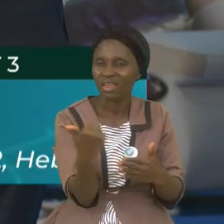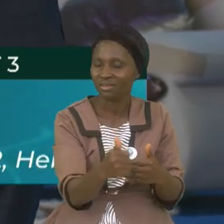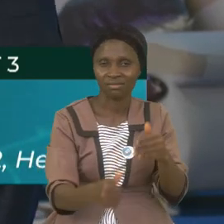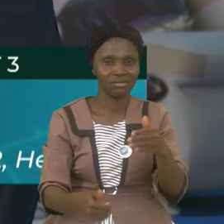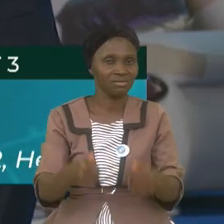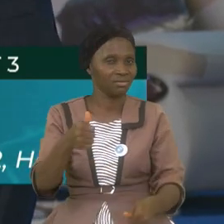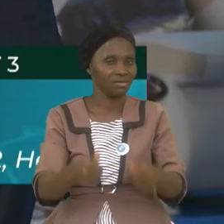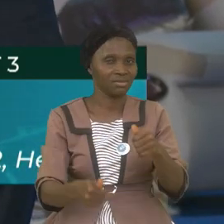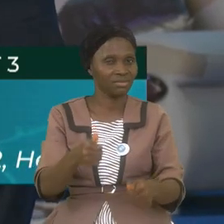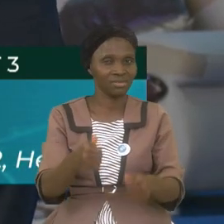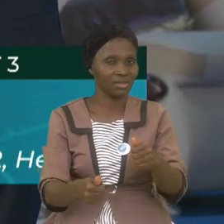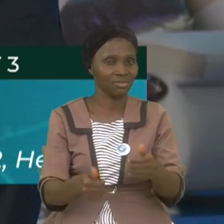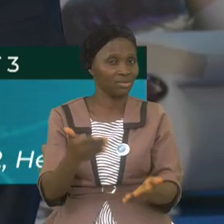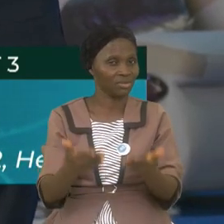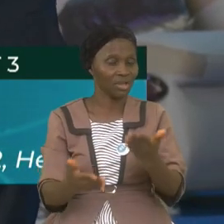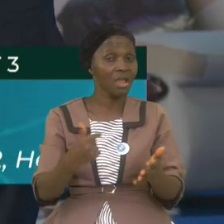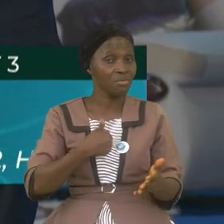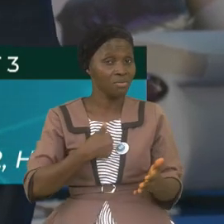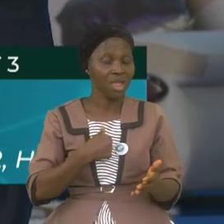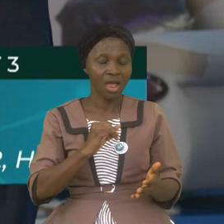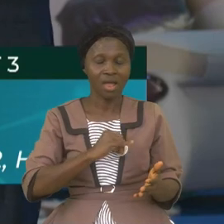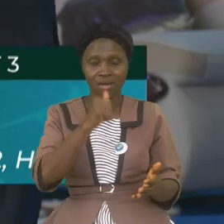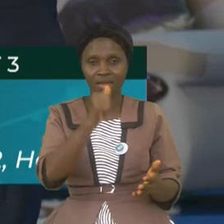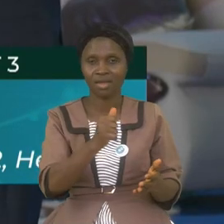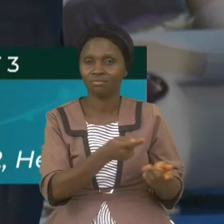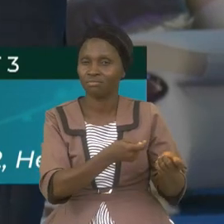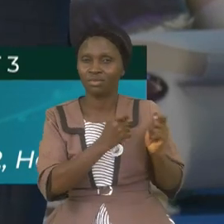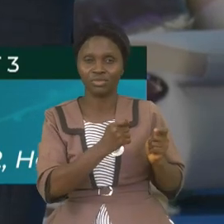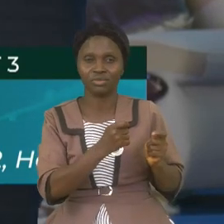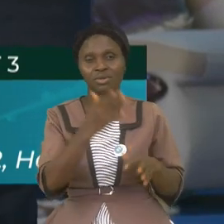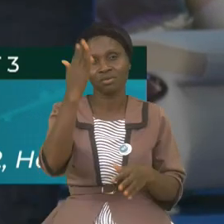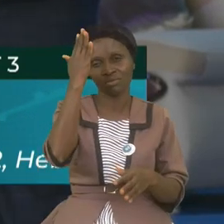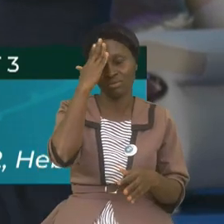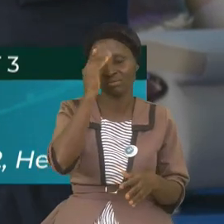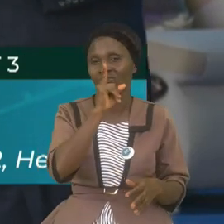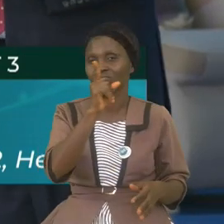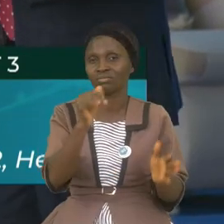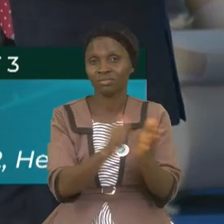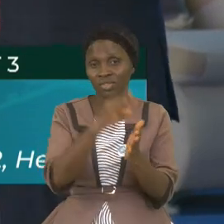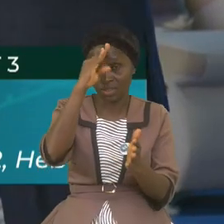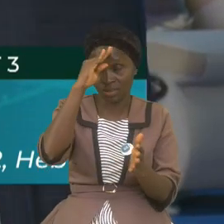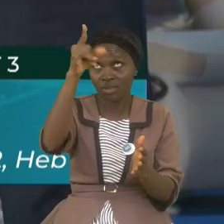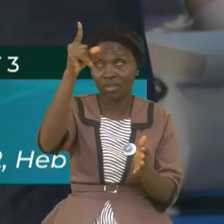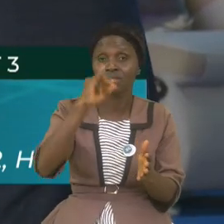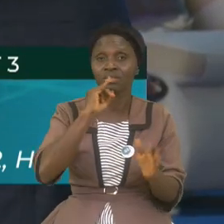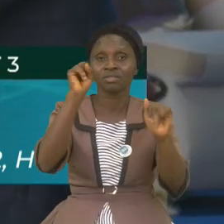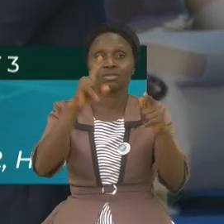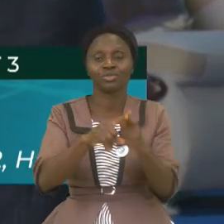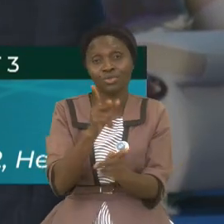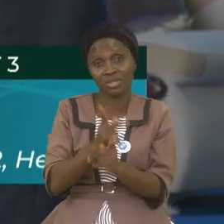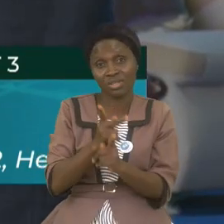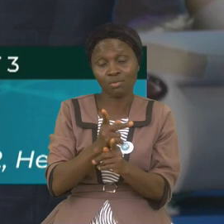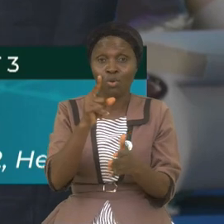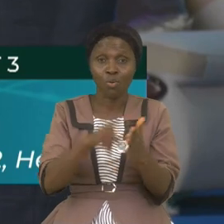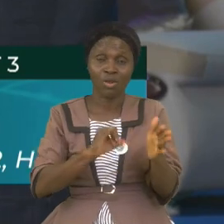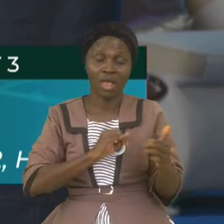it says, that he is able to keep that which I have committed unto